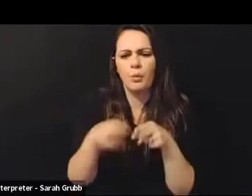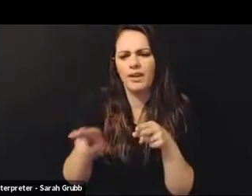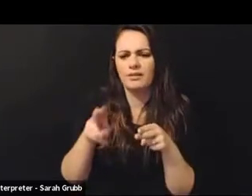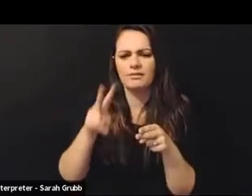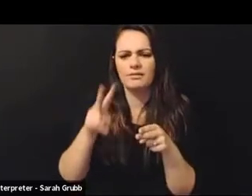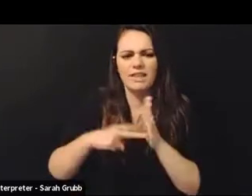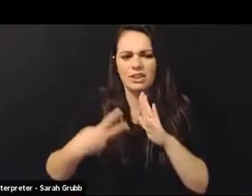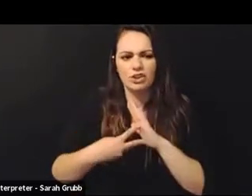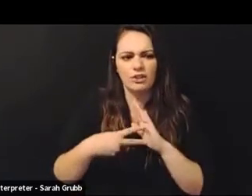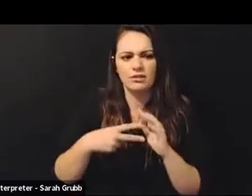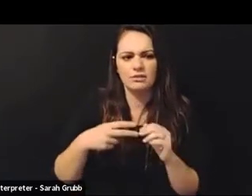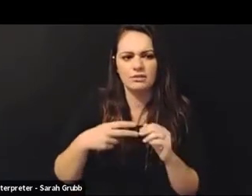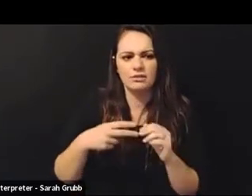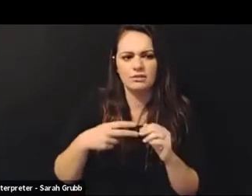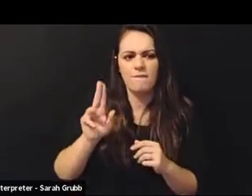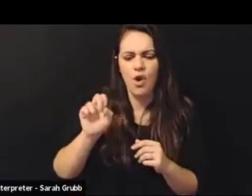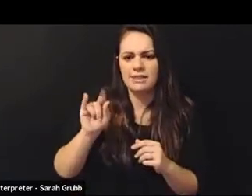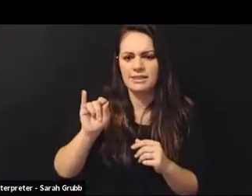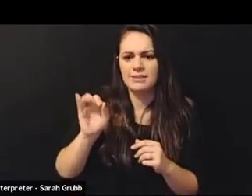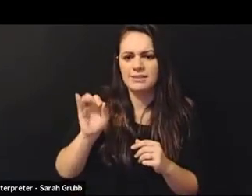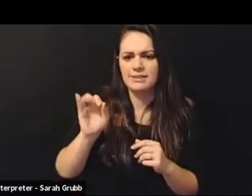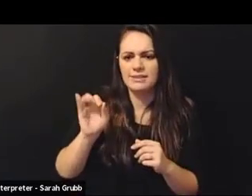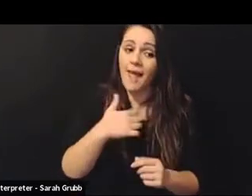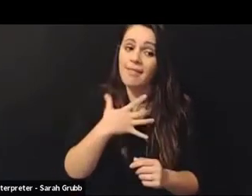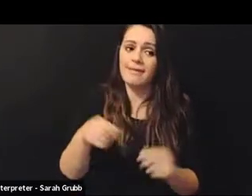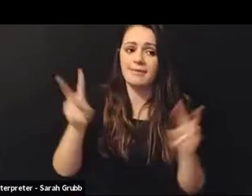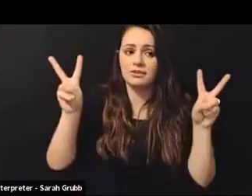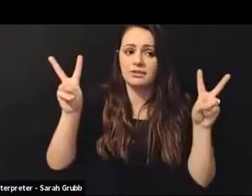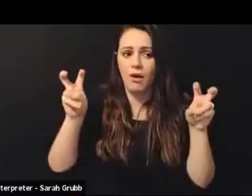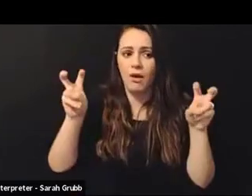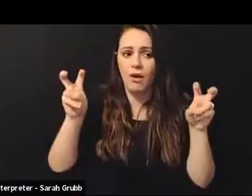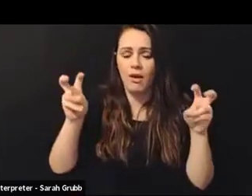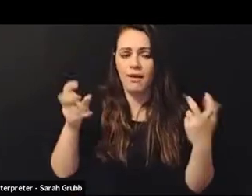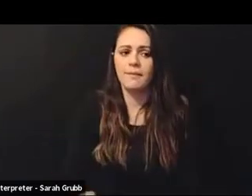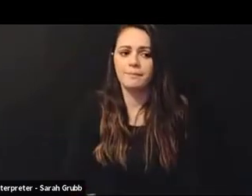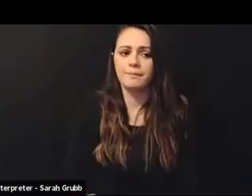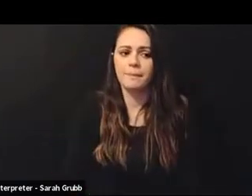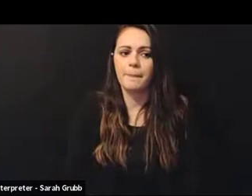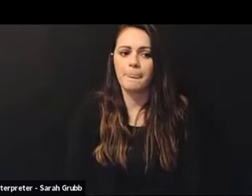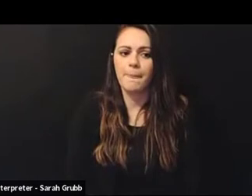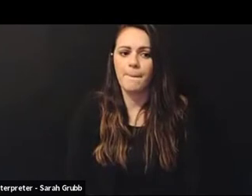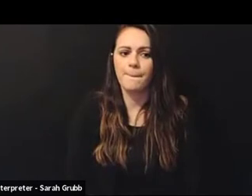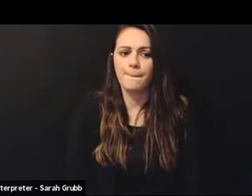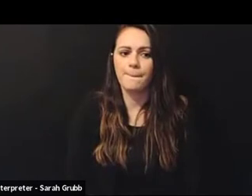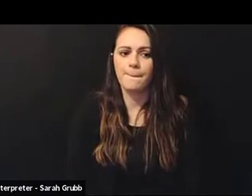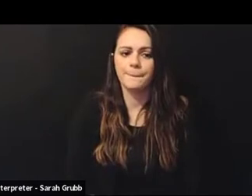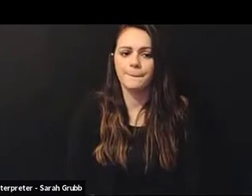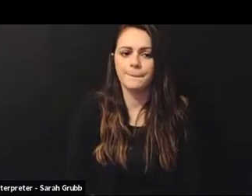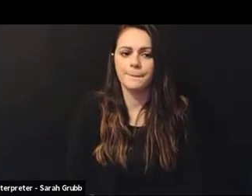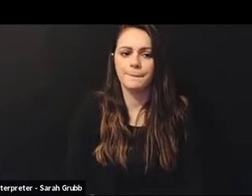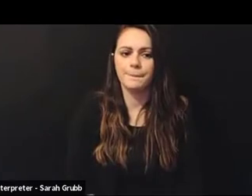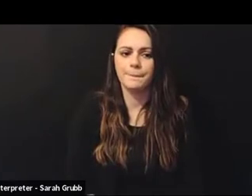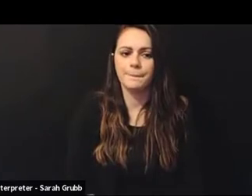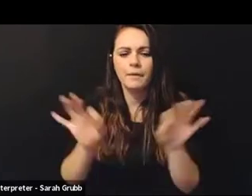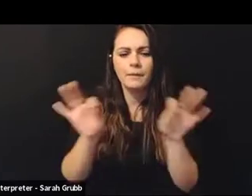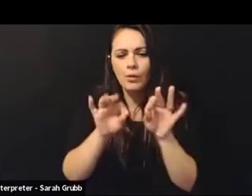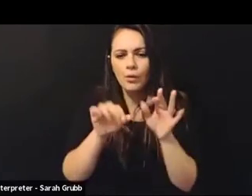one. And I think some key things to recognize about it is that it's a